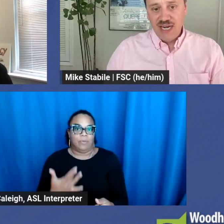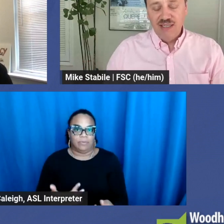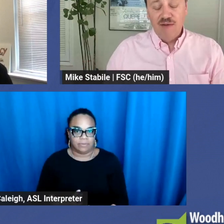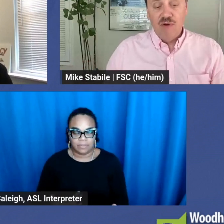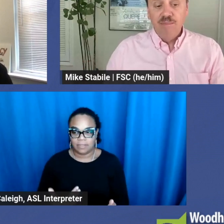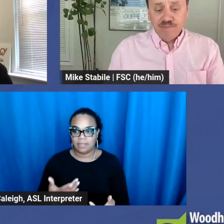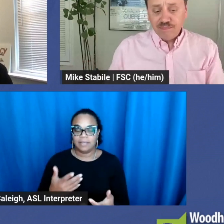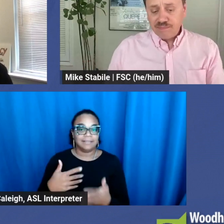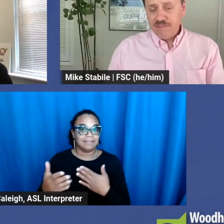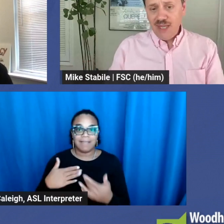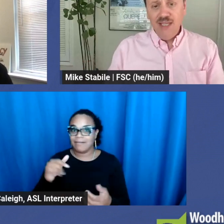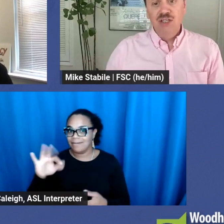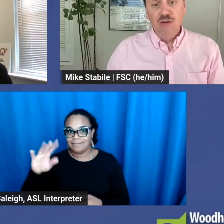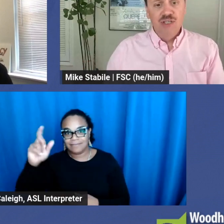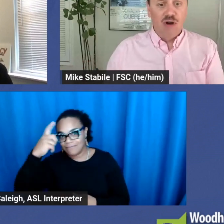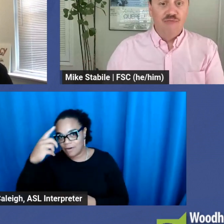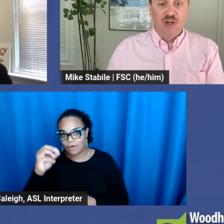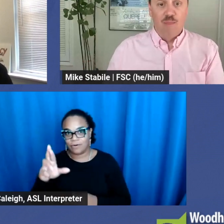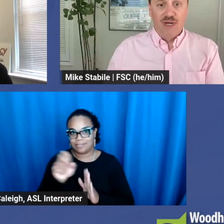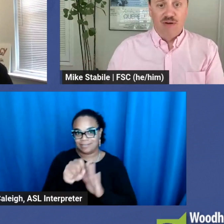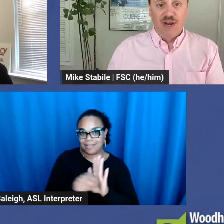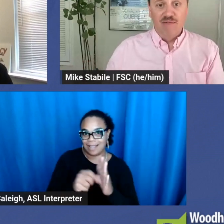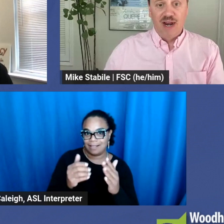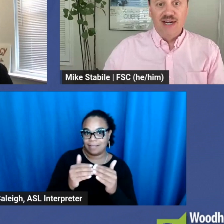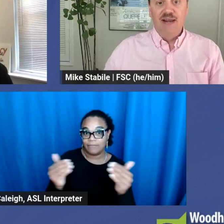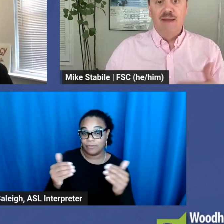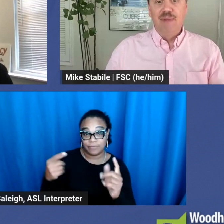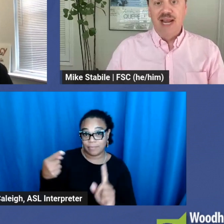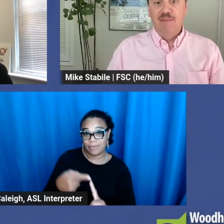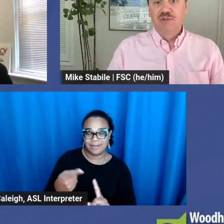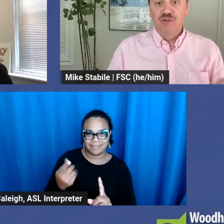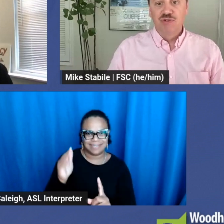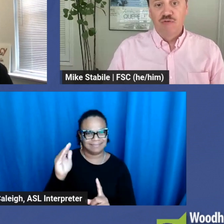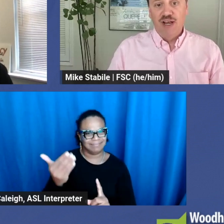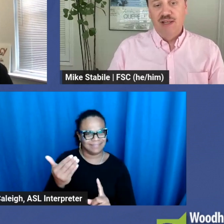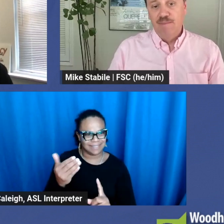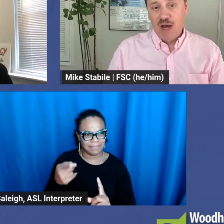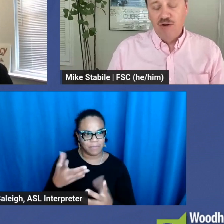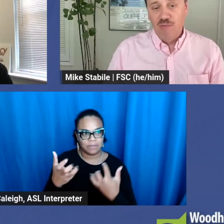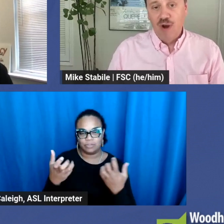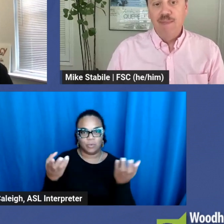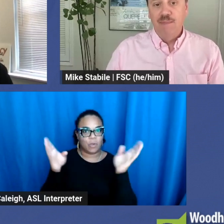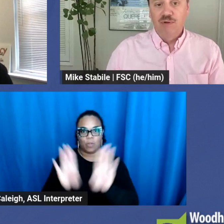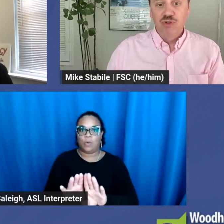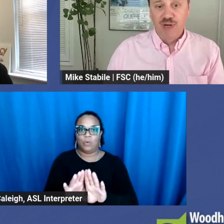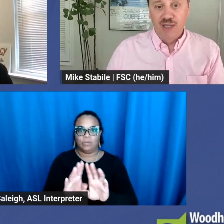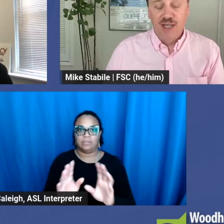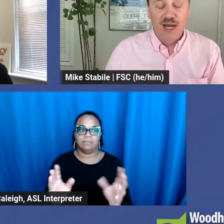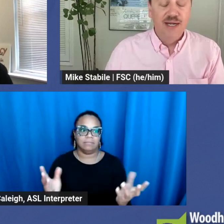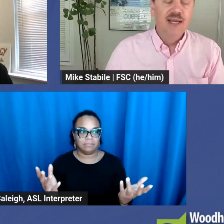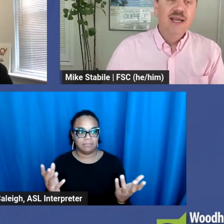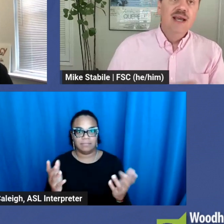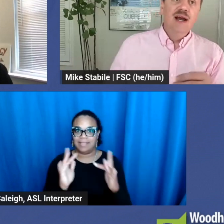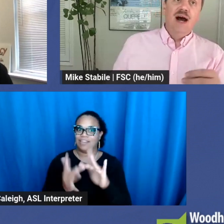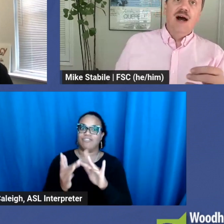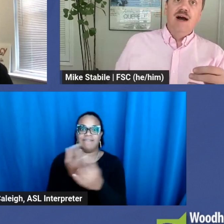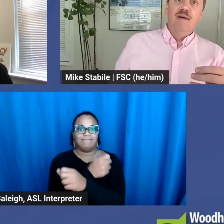or the state level, is closing off the open internet, right? And being able to surveil and monitor what people are doing